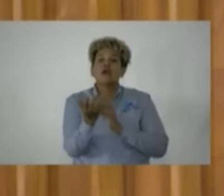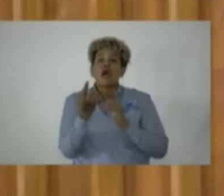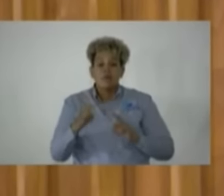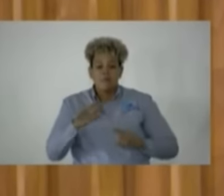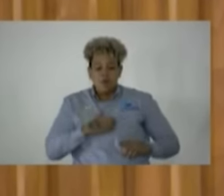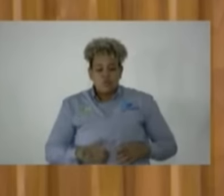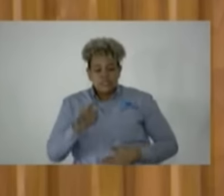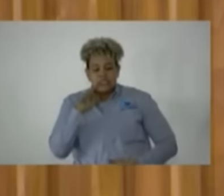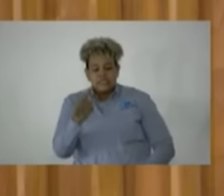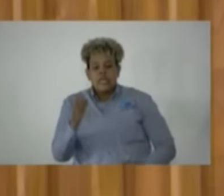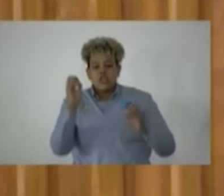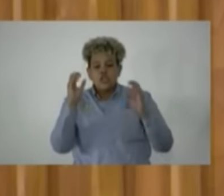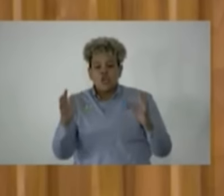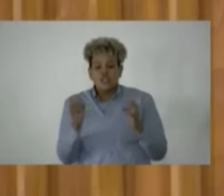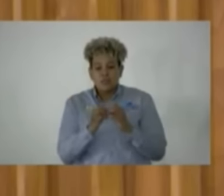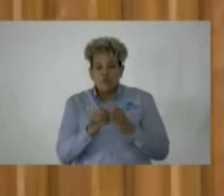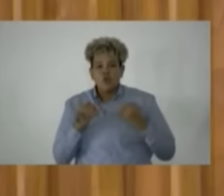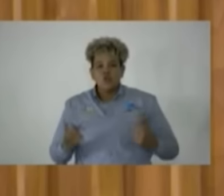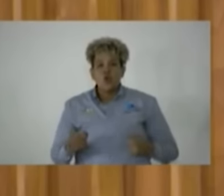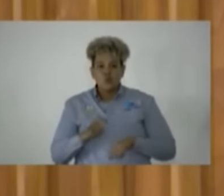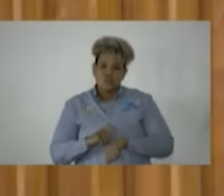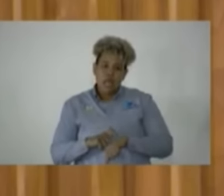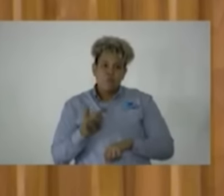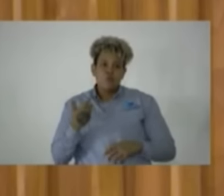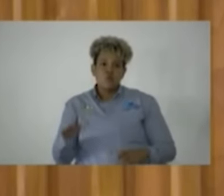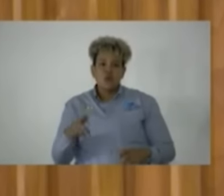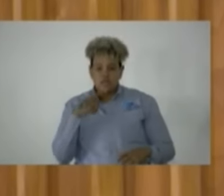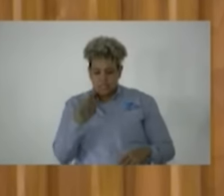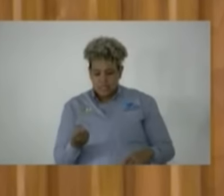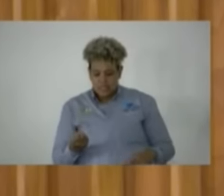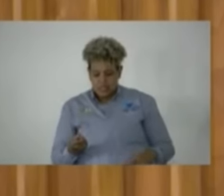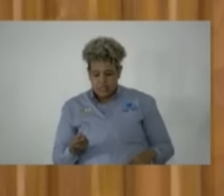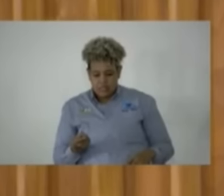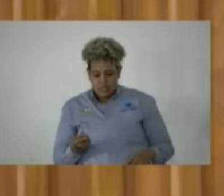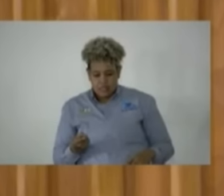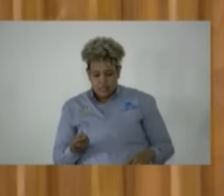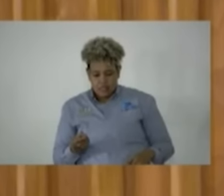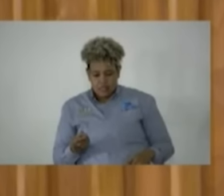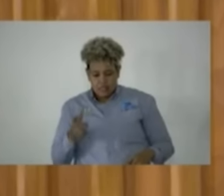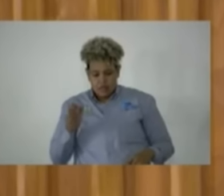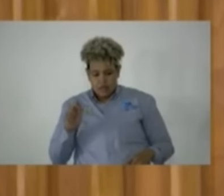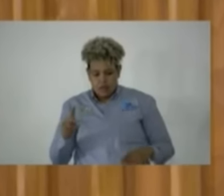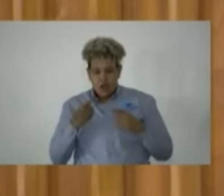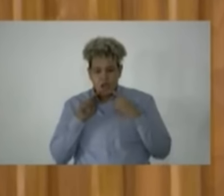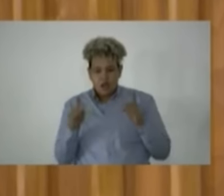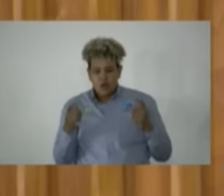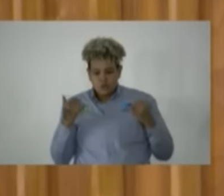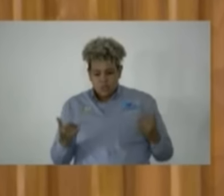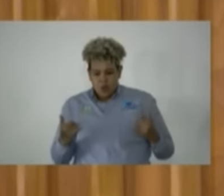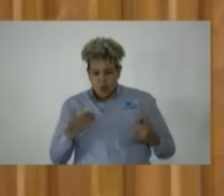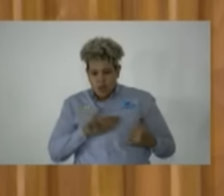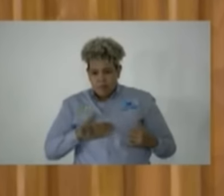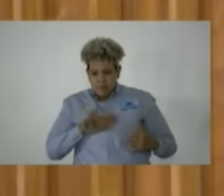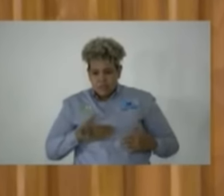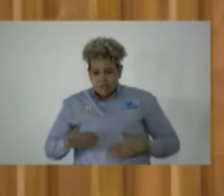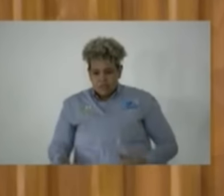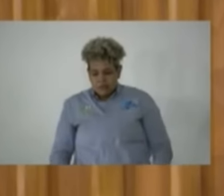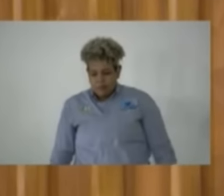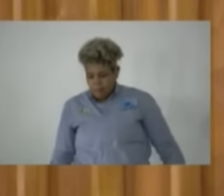say nothing else at this time. Clerk, announcements, please. Ms.